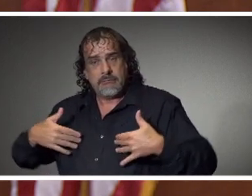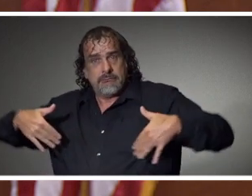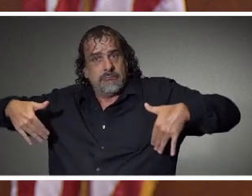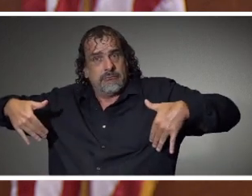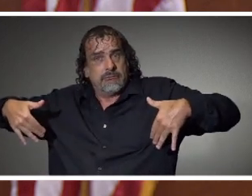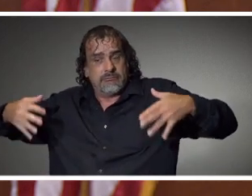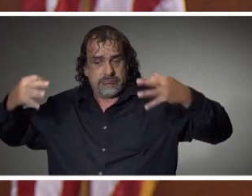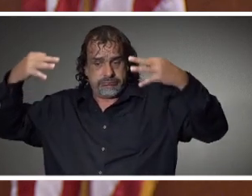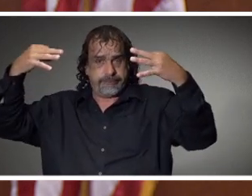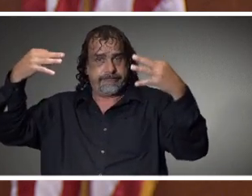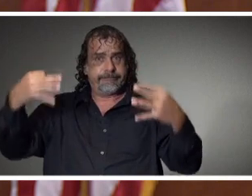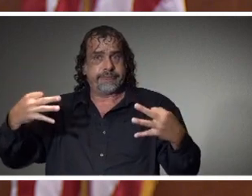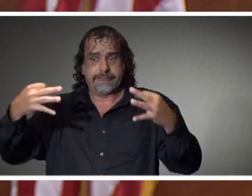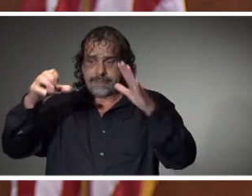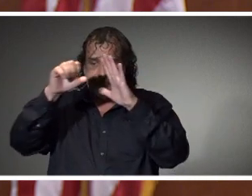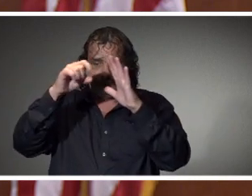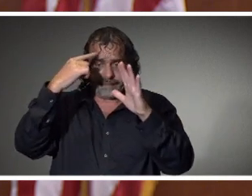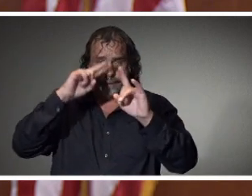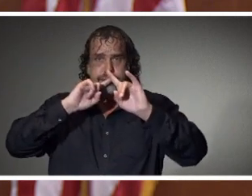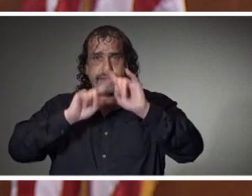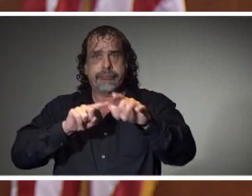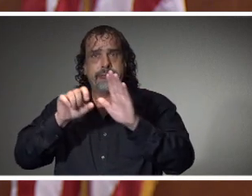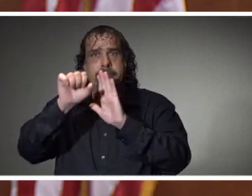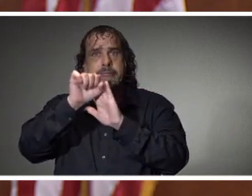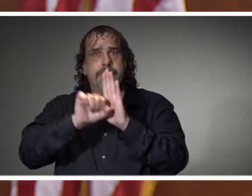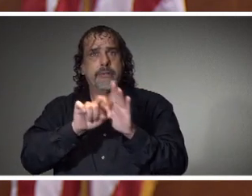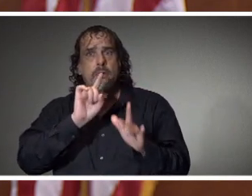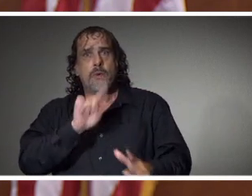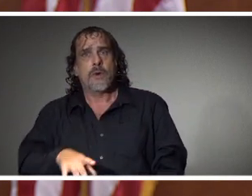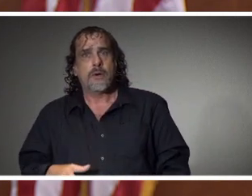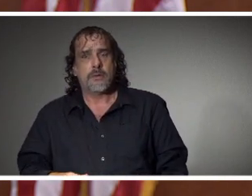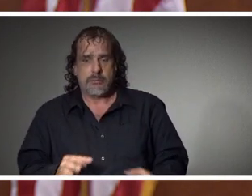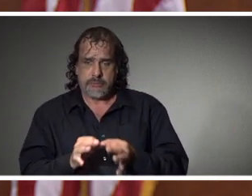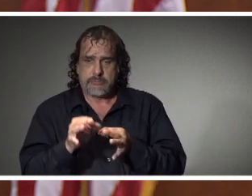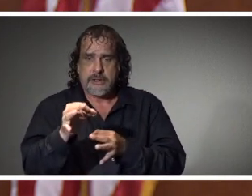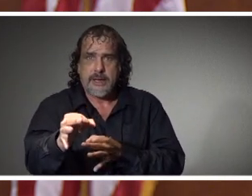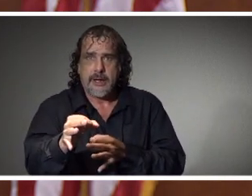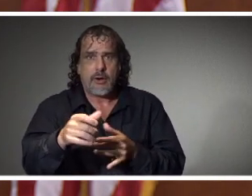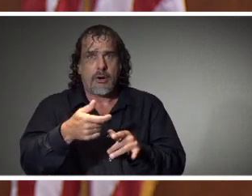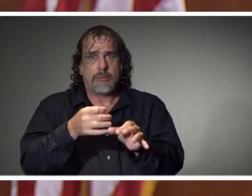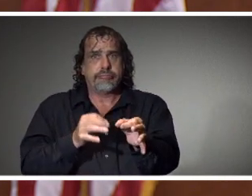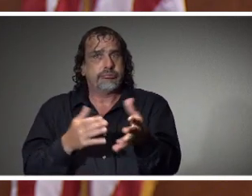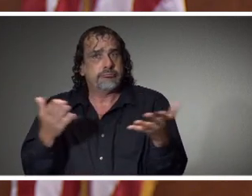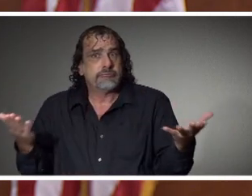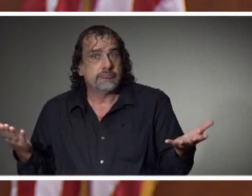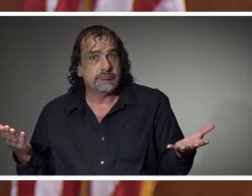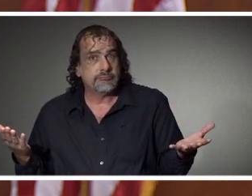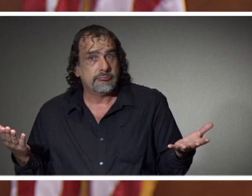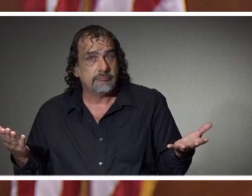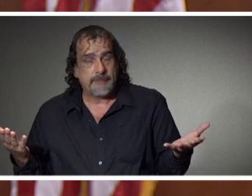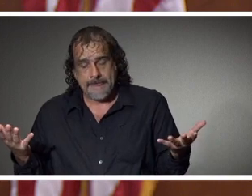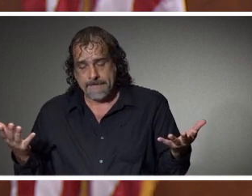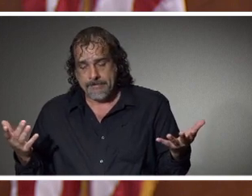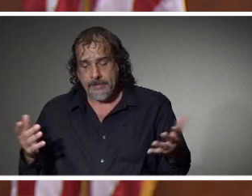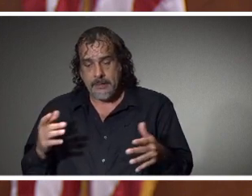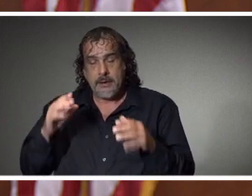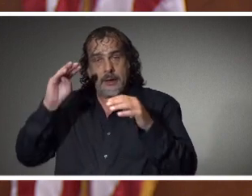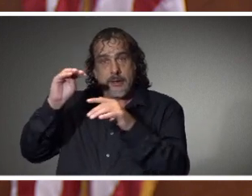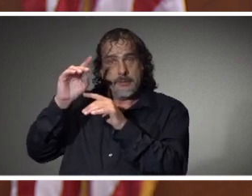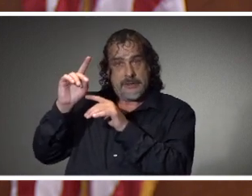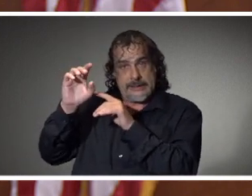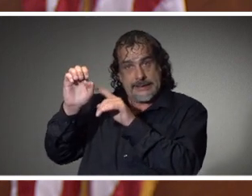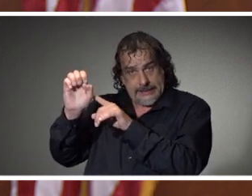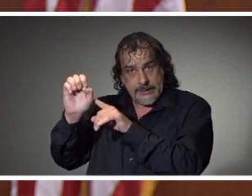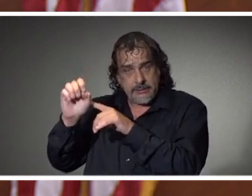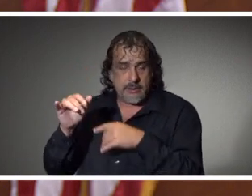we have to date not made any statewide decision on delaying or otherwise. The State Department of Education